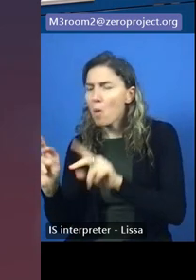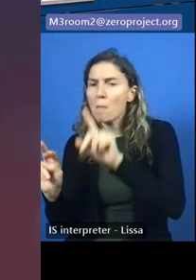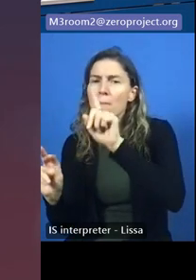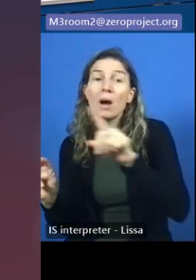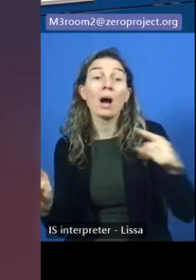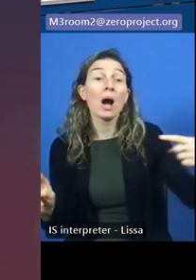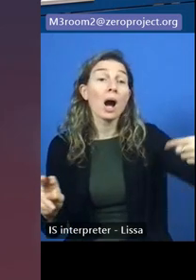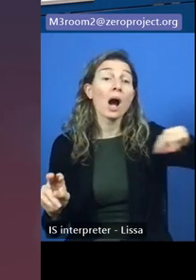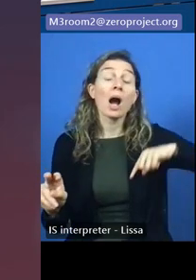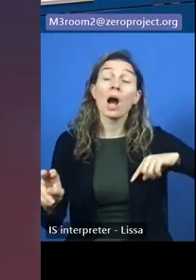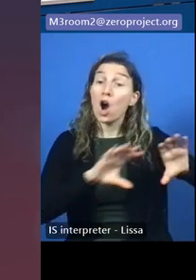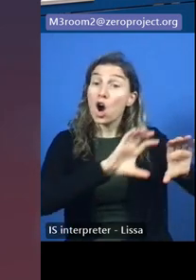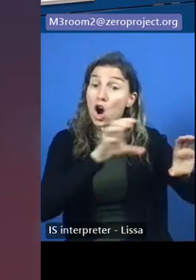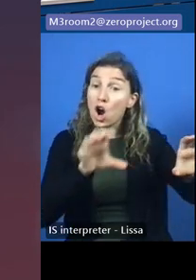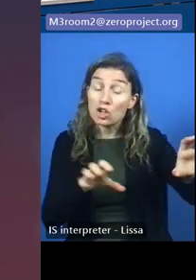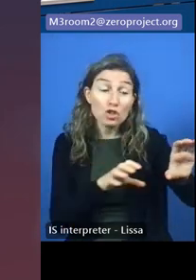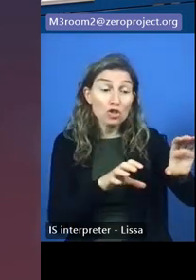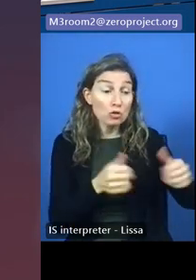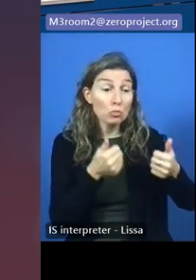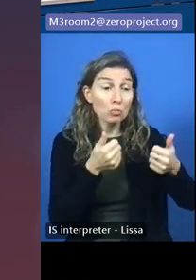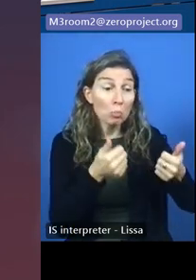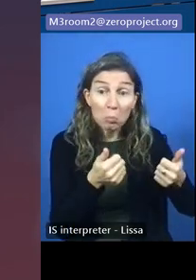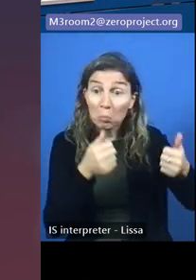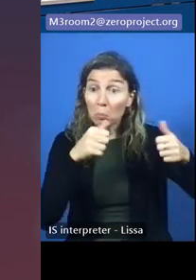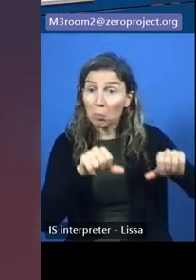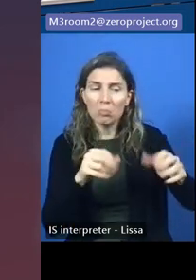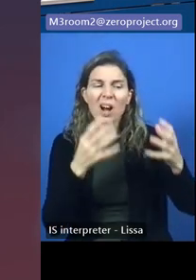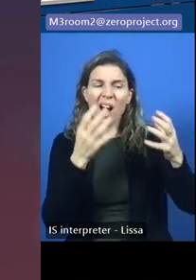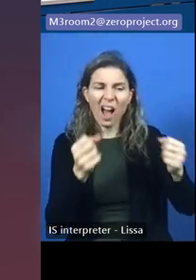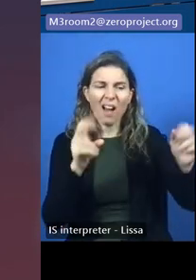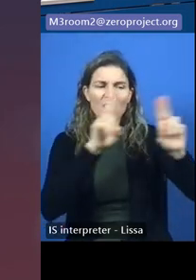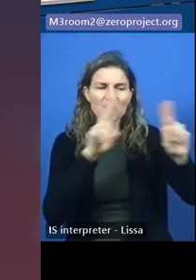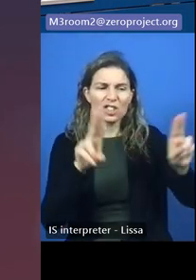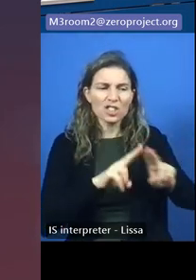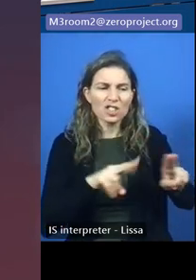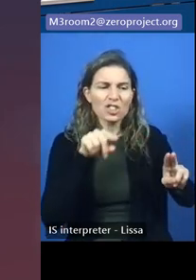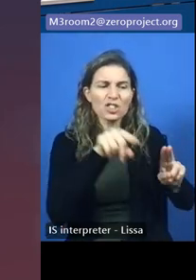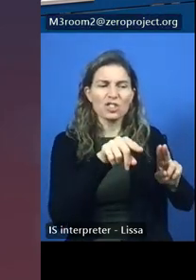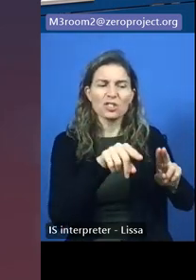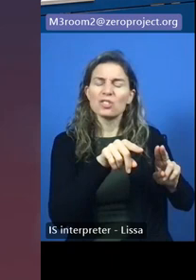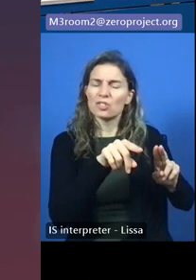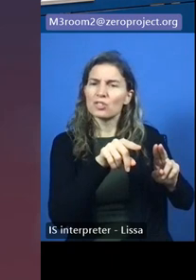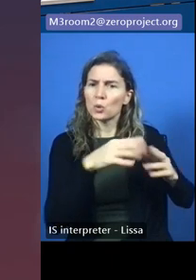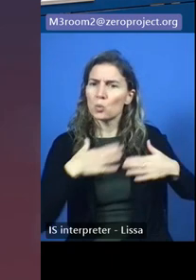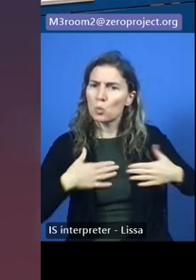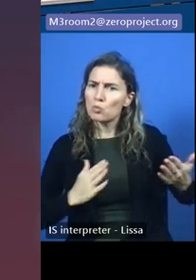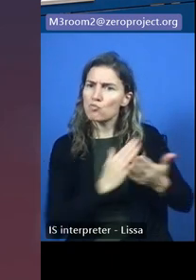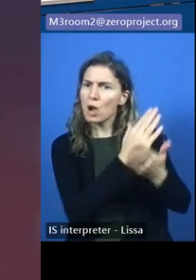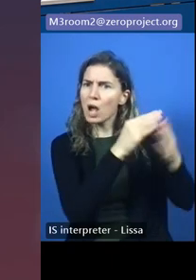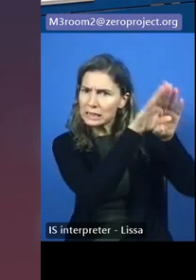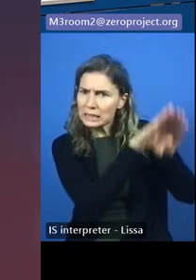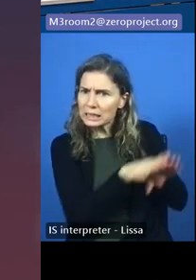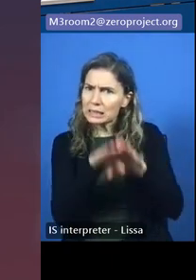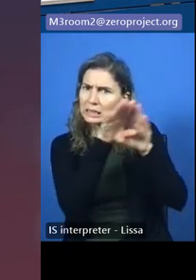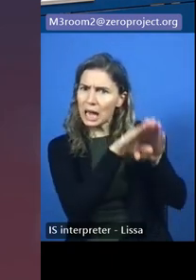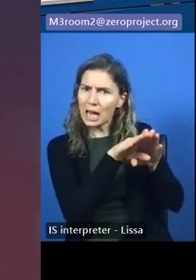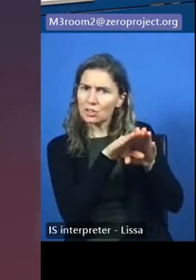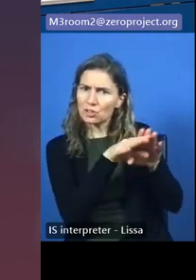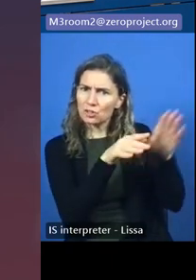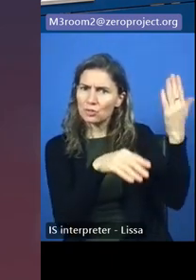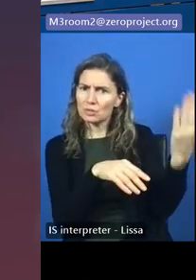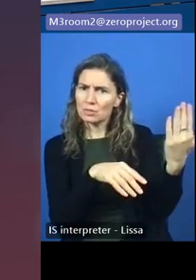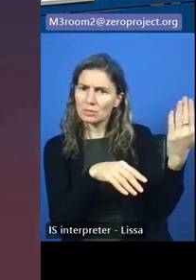up with respect to these international human rights standards. Well, I'm here to tell you